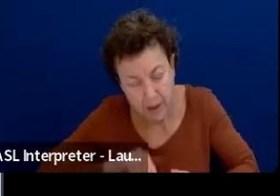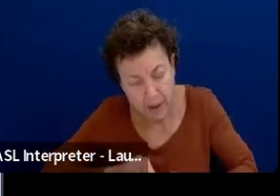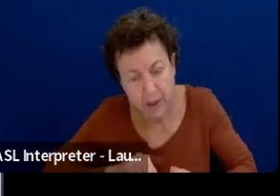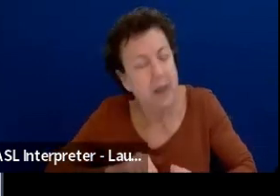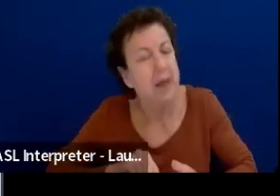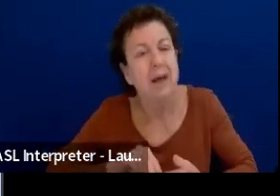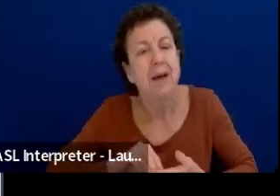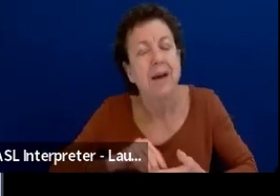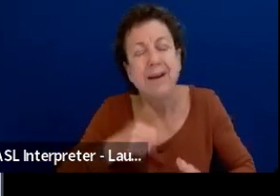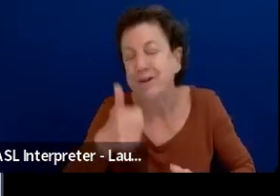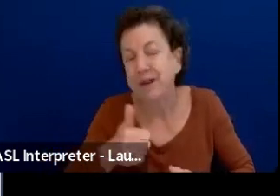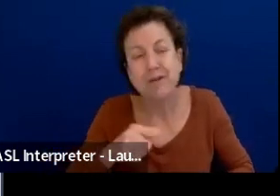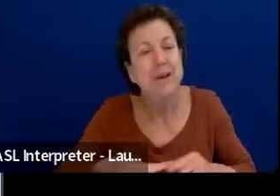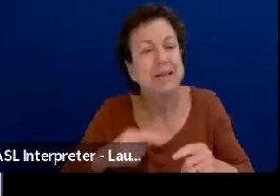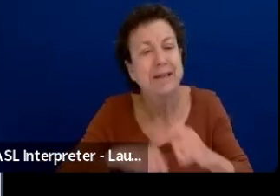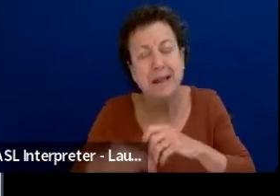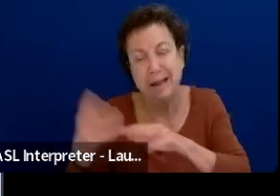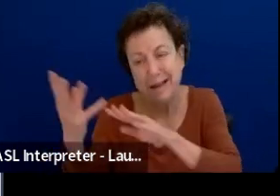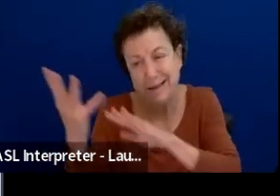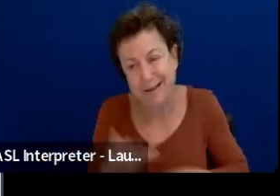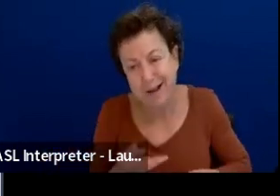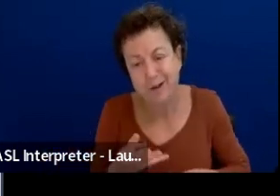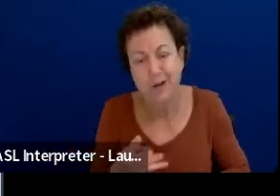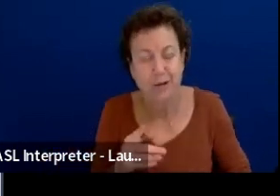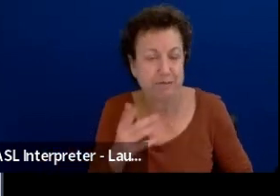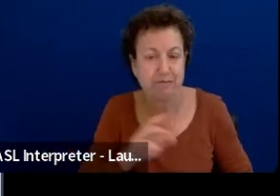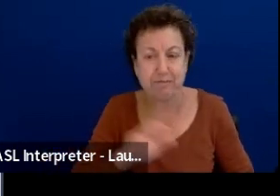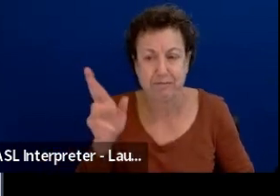and paste it and work it all out yourself.